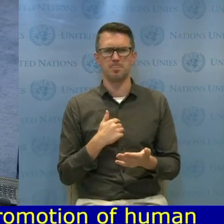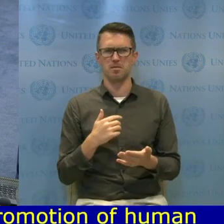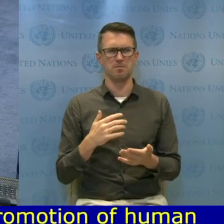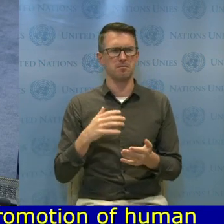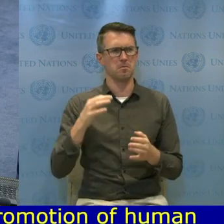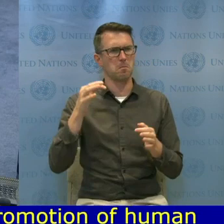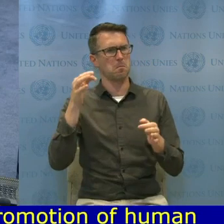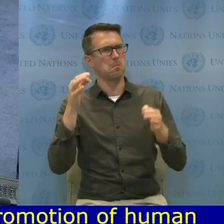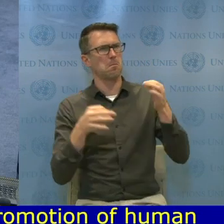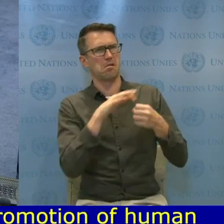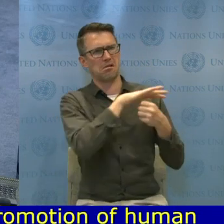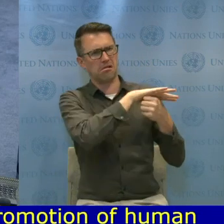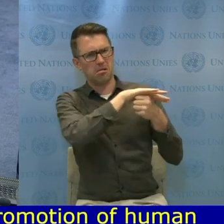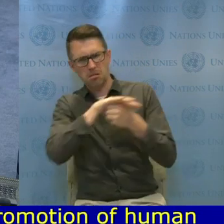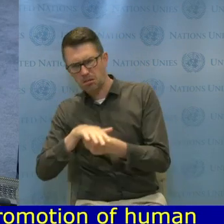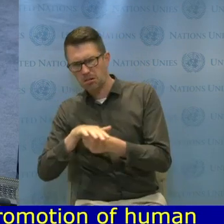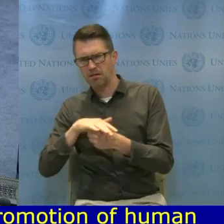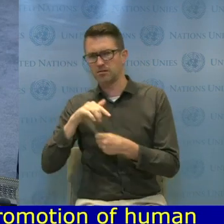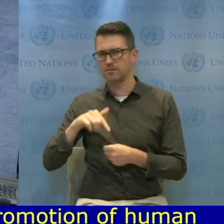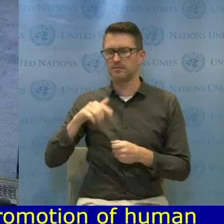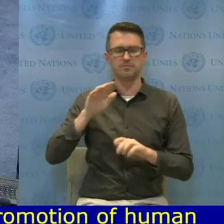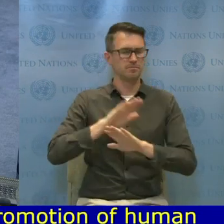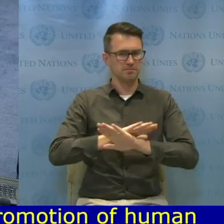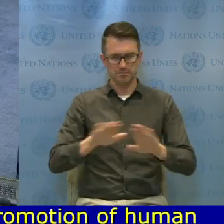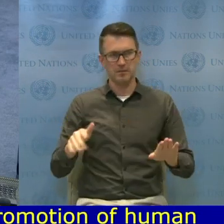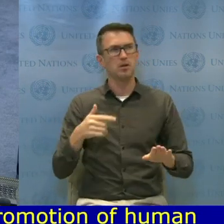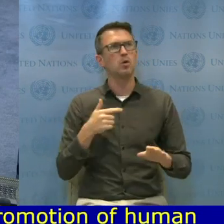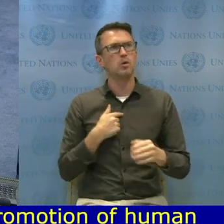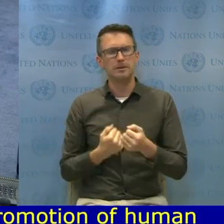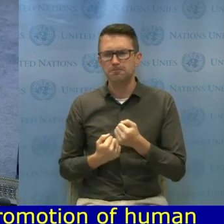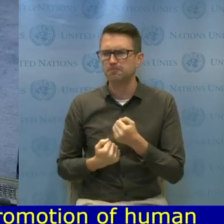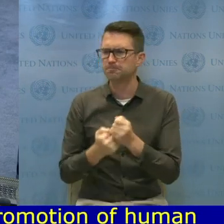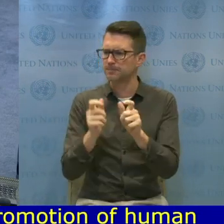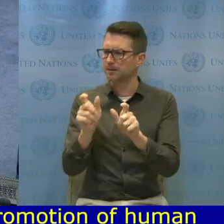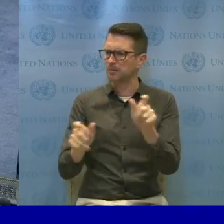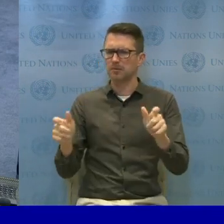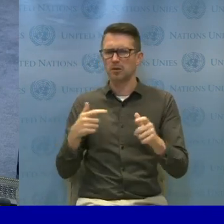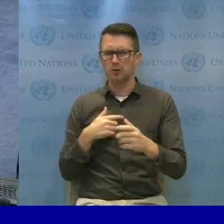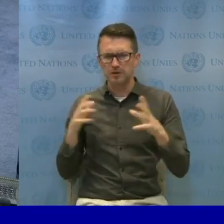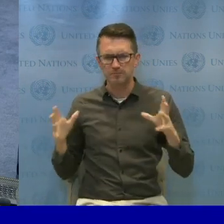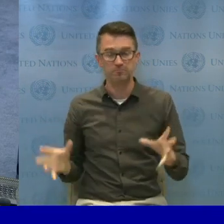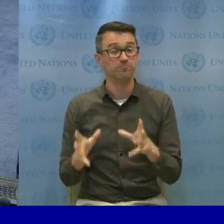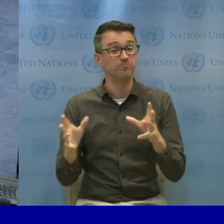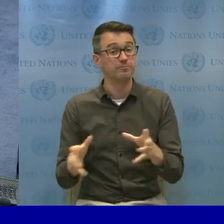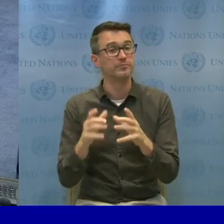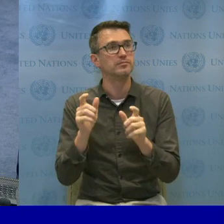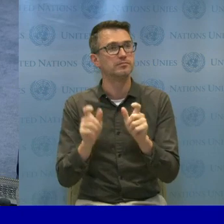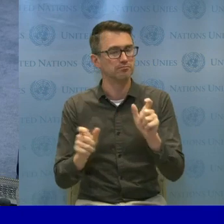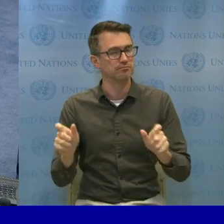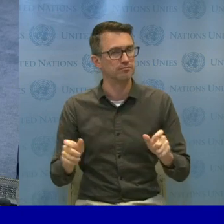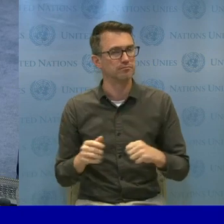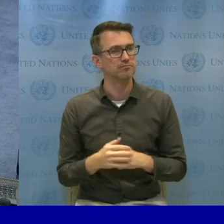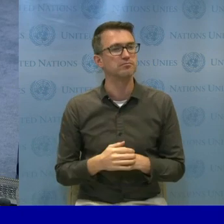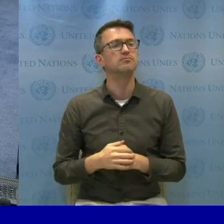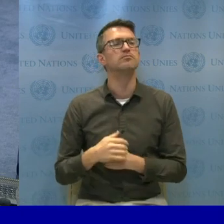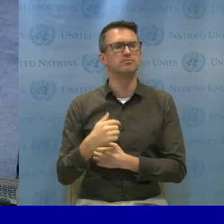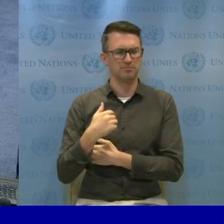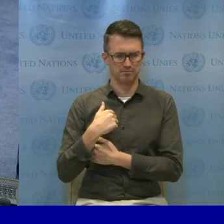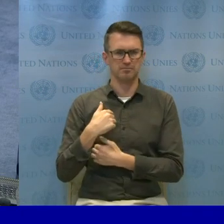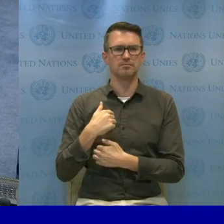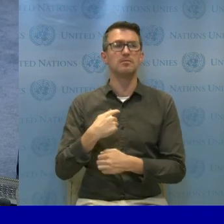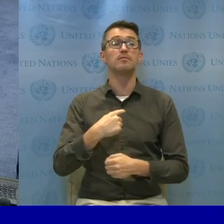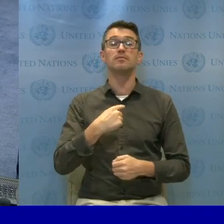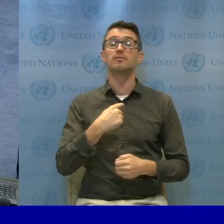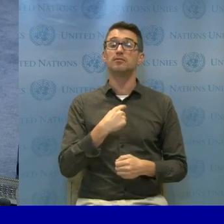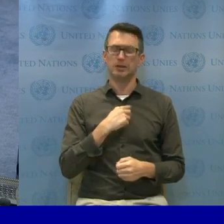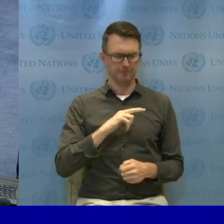state. In conclusion, the DPRK, as a state party to CRPD, will faithfully implement its obligation for protection of